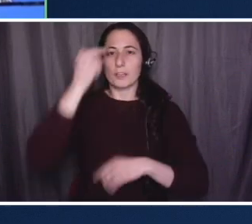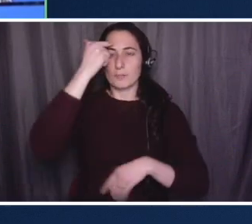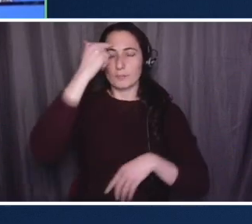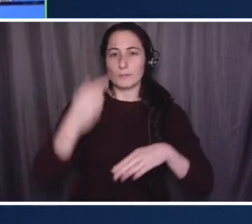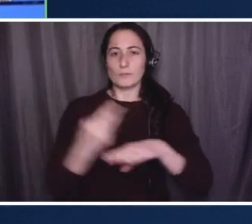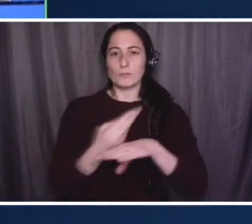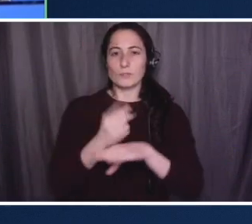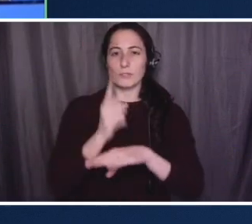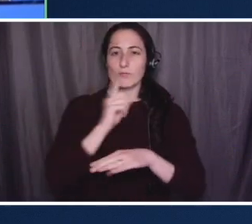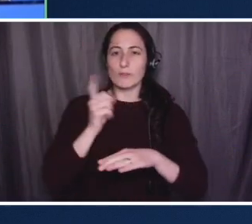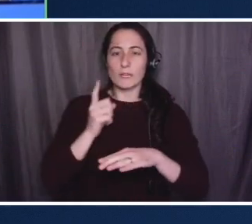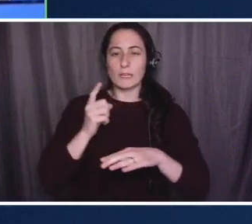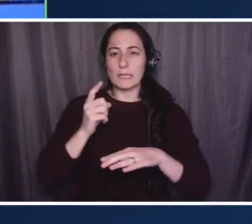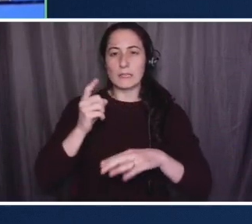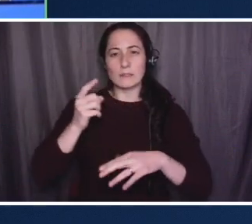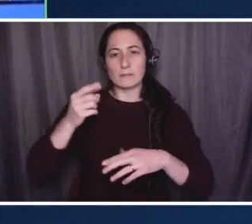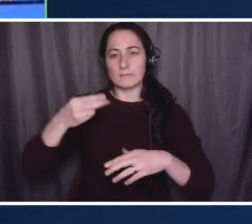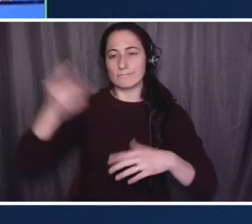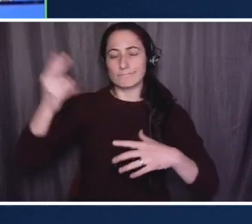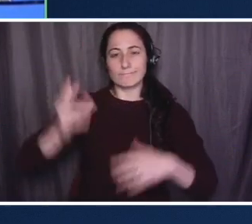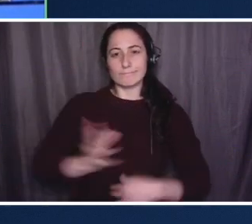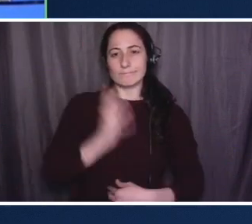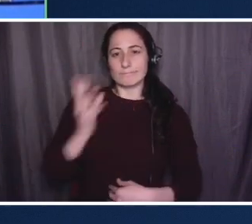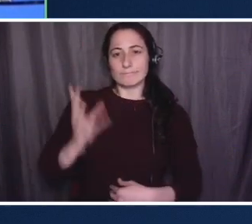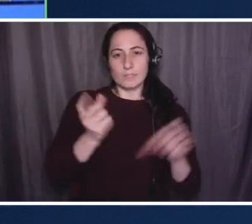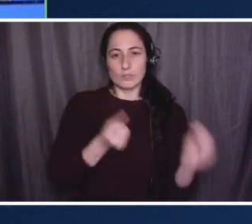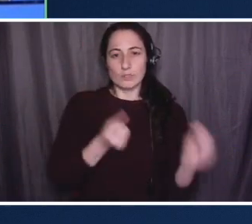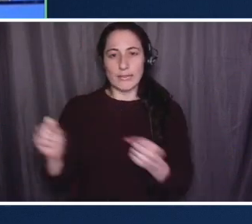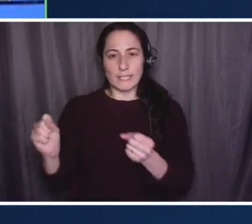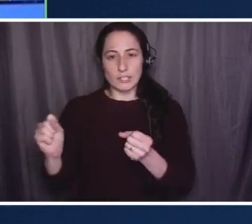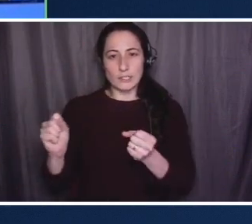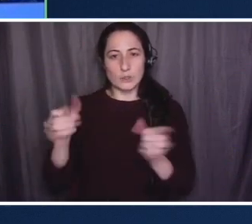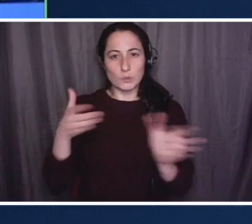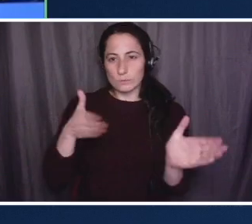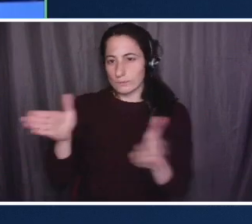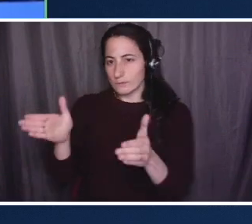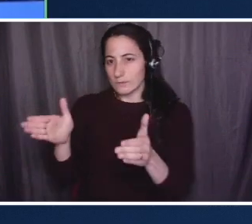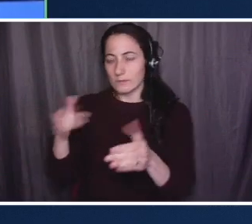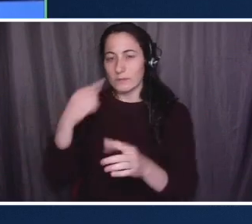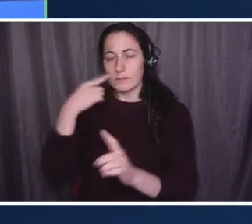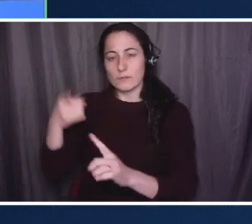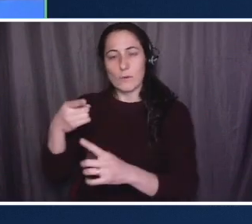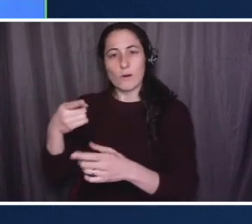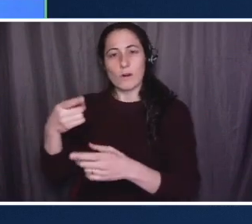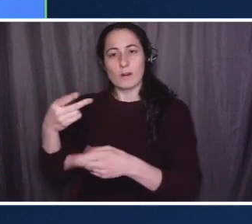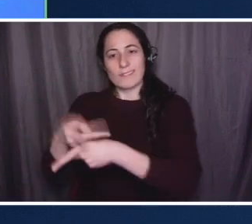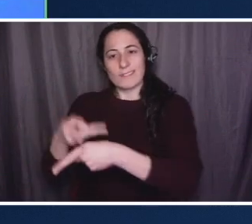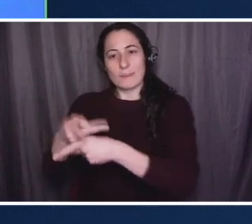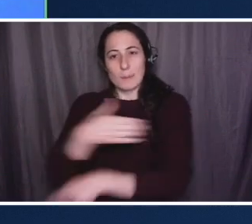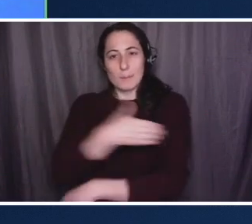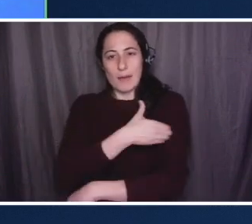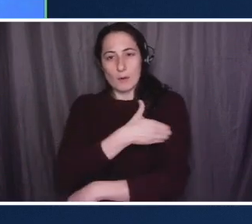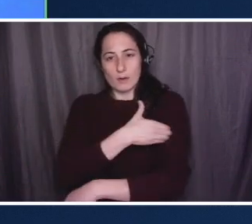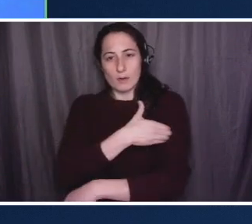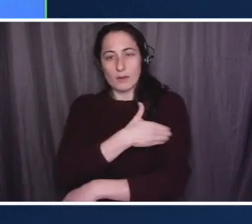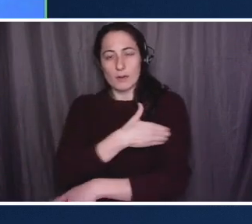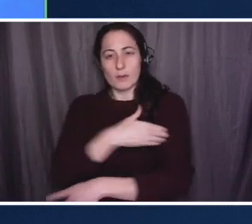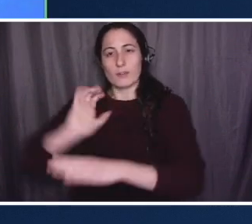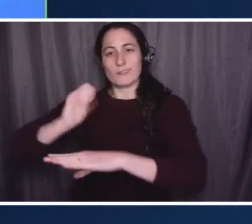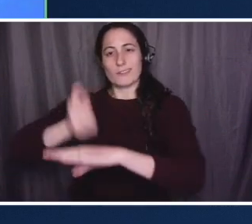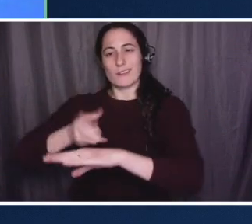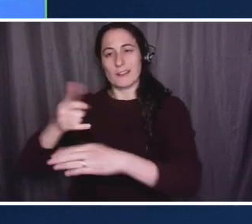to tilt the playing field in order to preserve their power well in advance of election